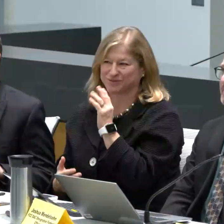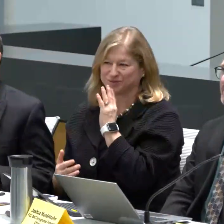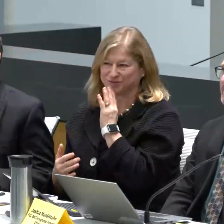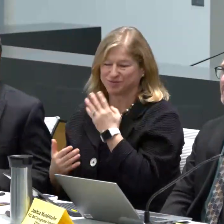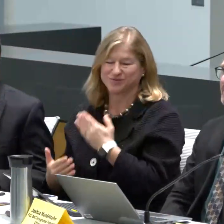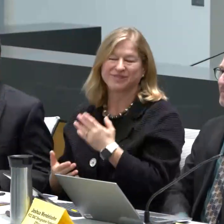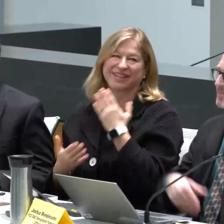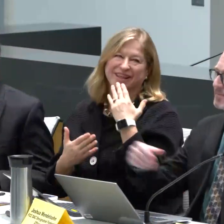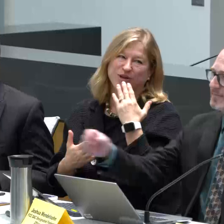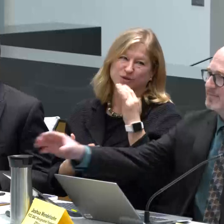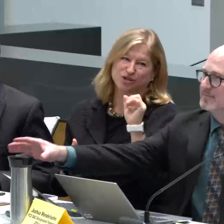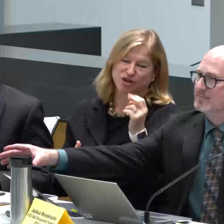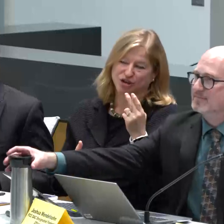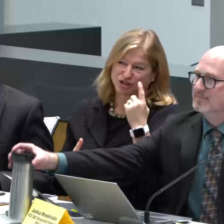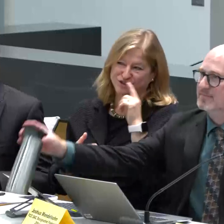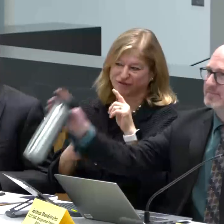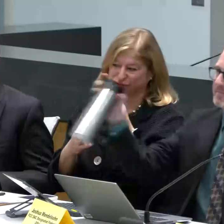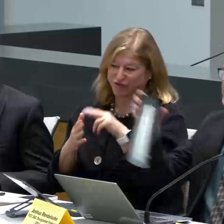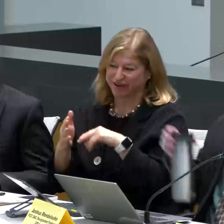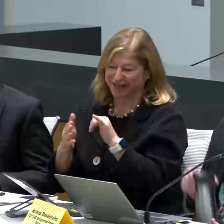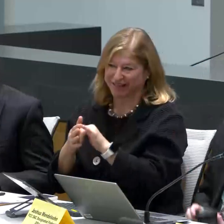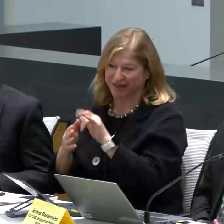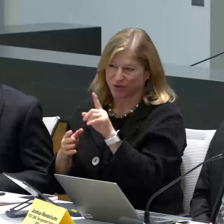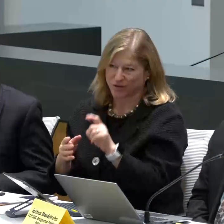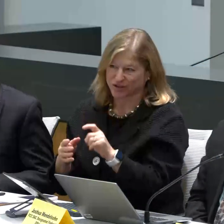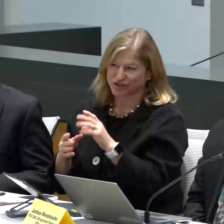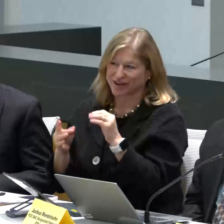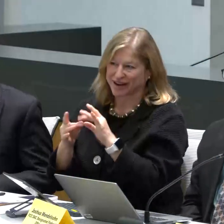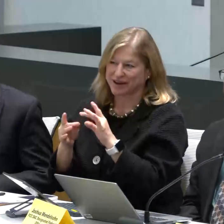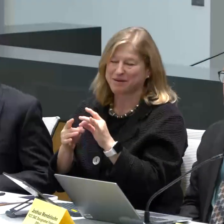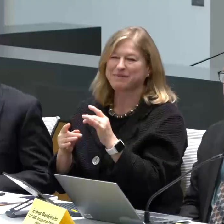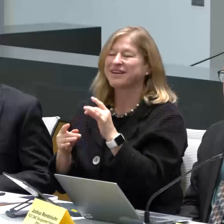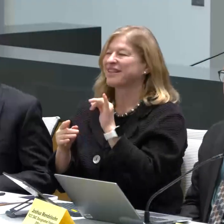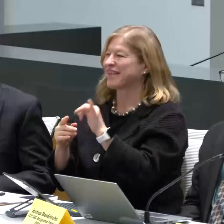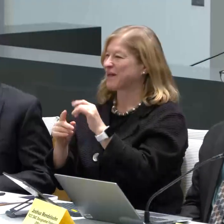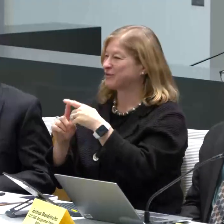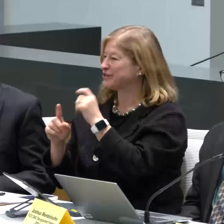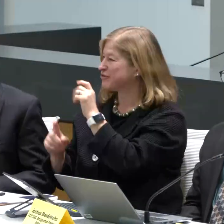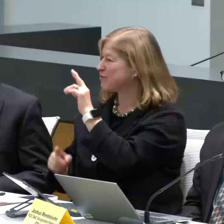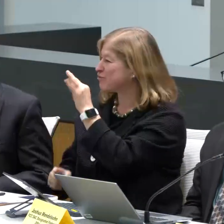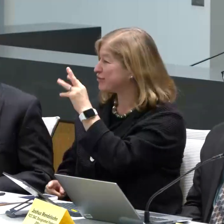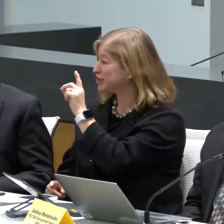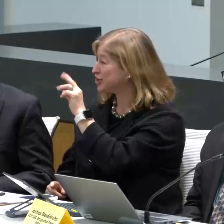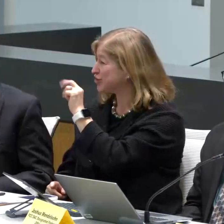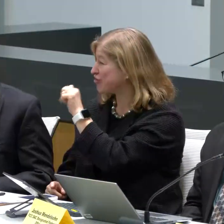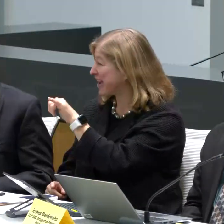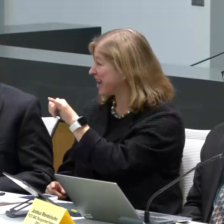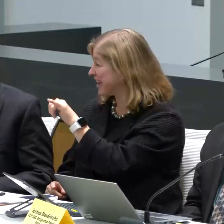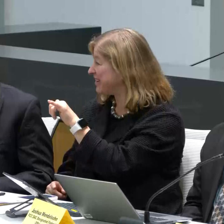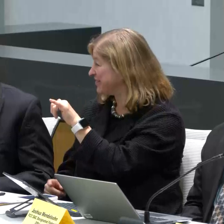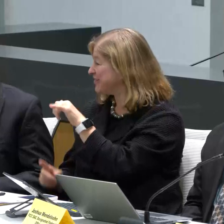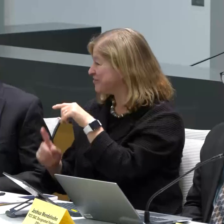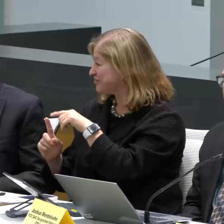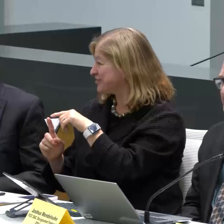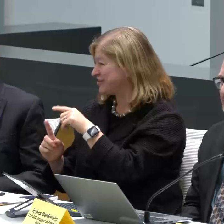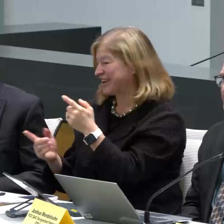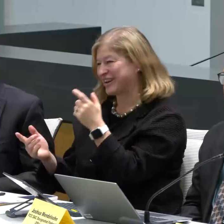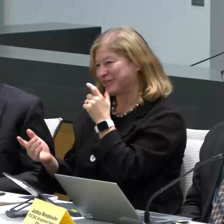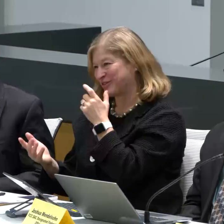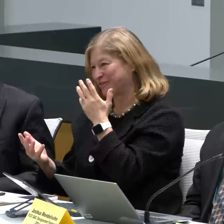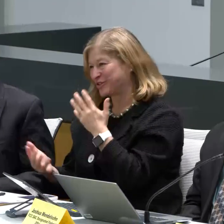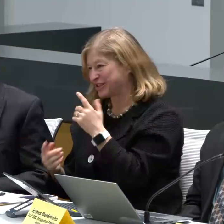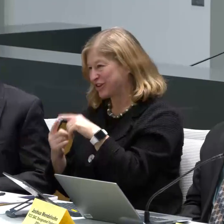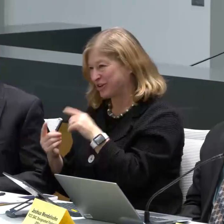This is Susie Rosen Singleton speaking. Thank you, Josh, for reading that question and comment. This was from Richard